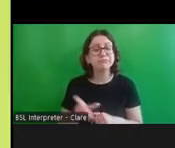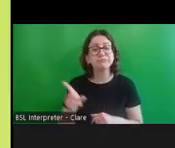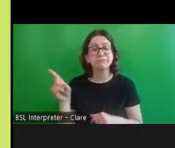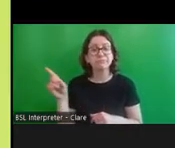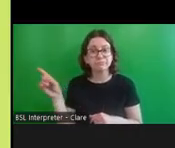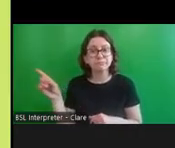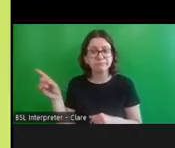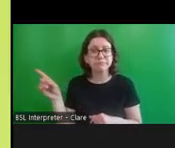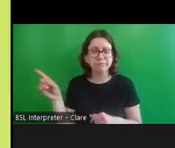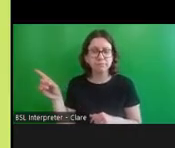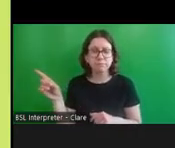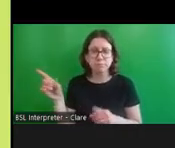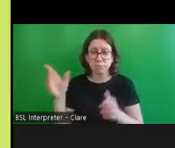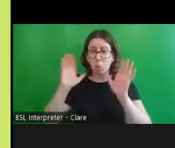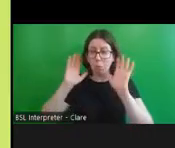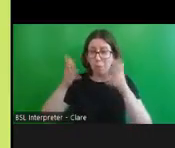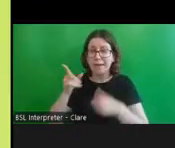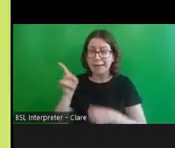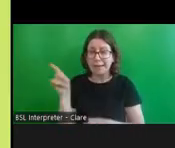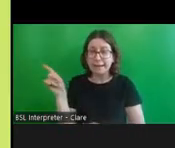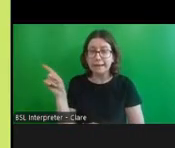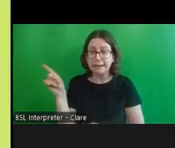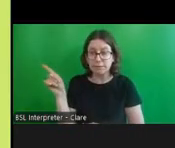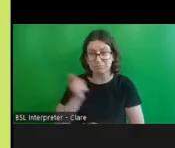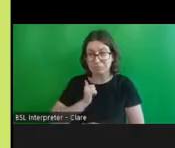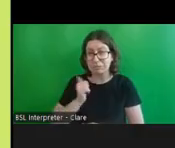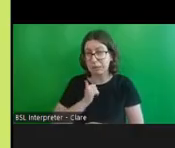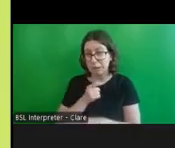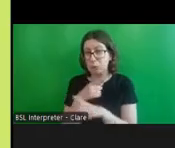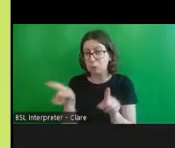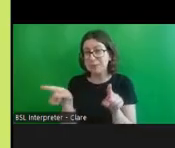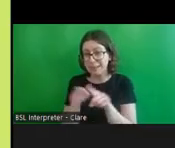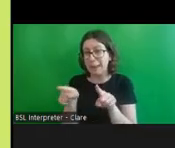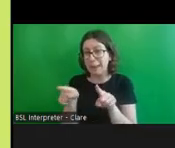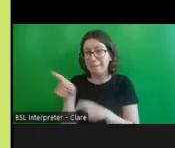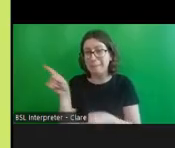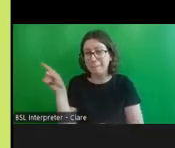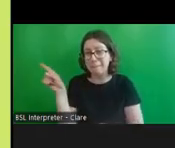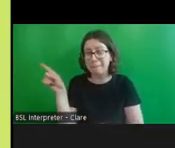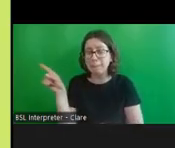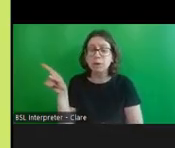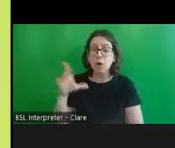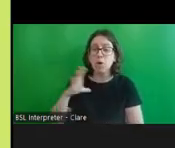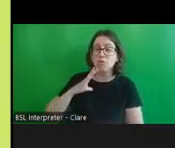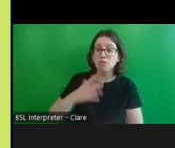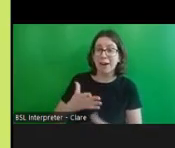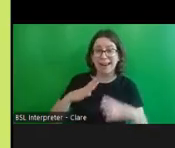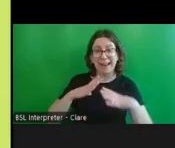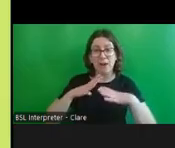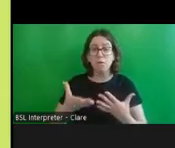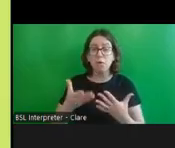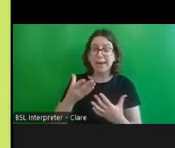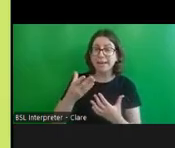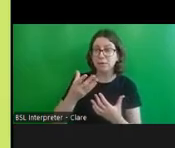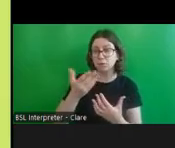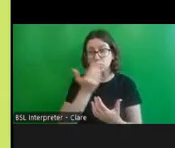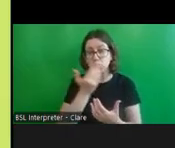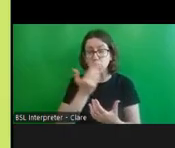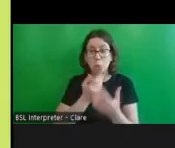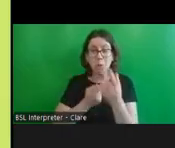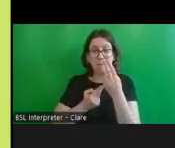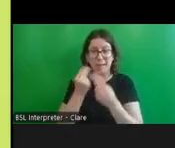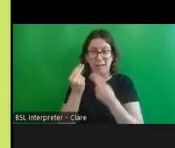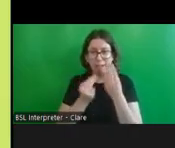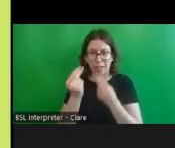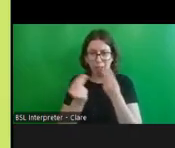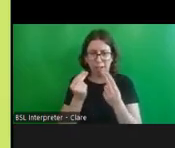The big worry for us, and I expect for everybody though, is that the free school meal gap has continued to widen. We know